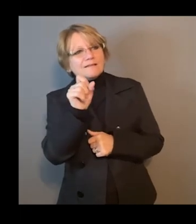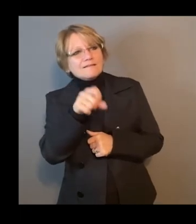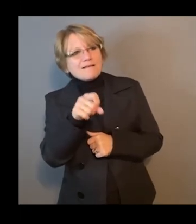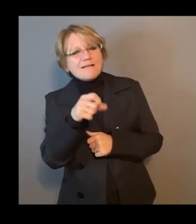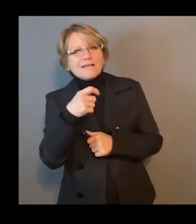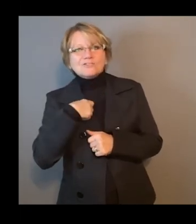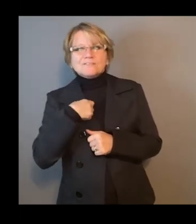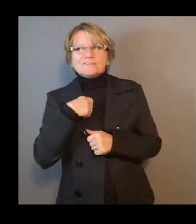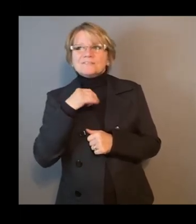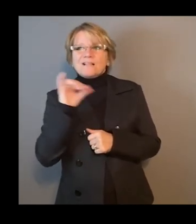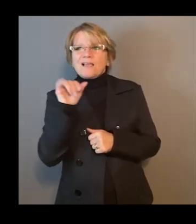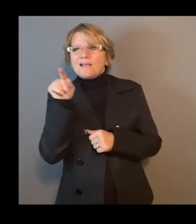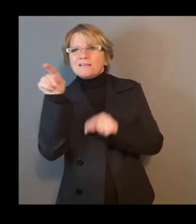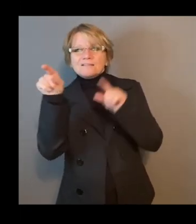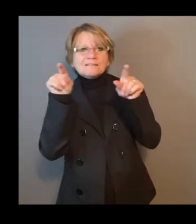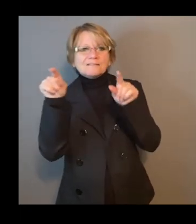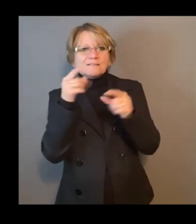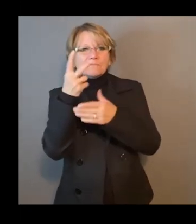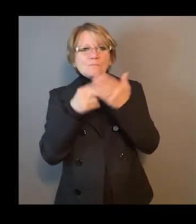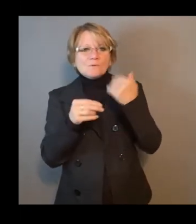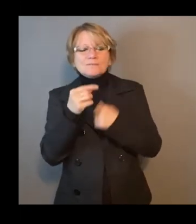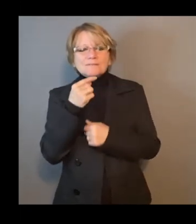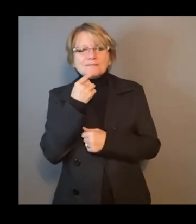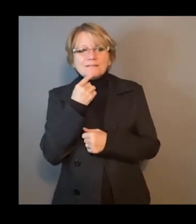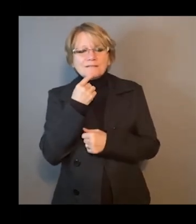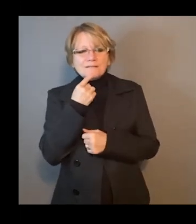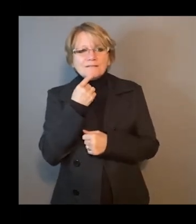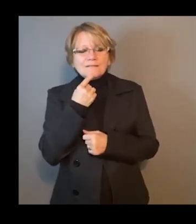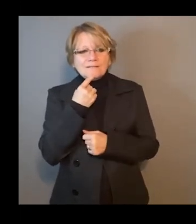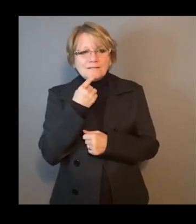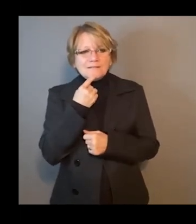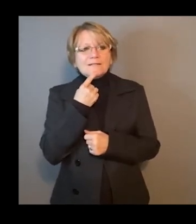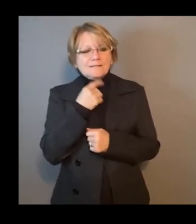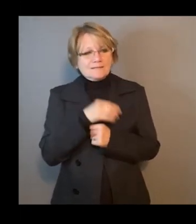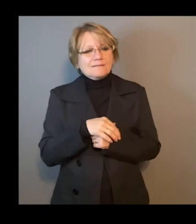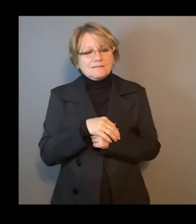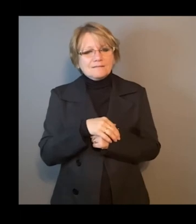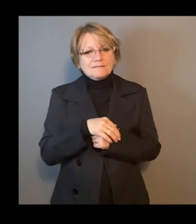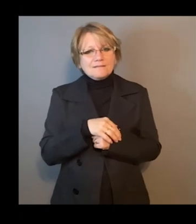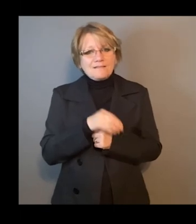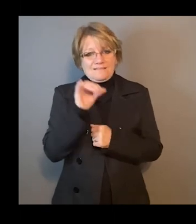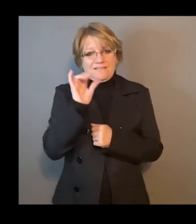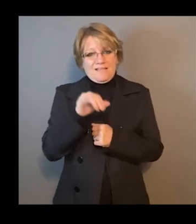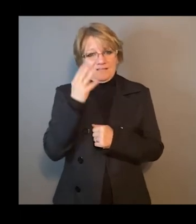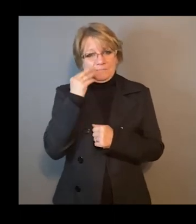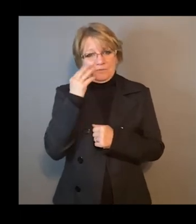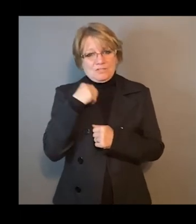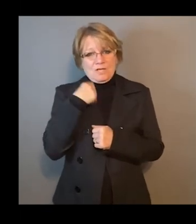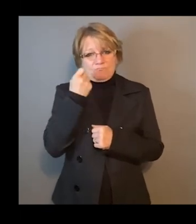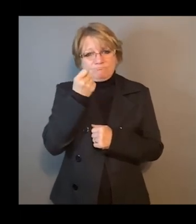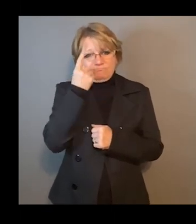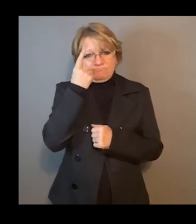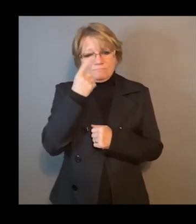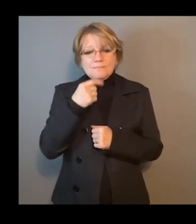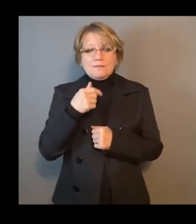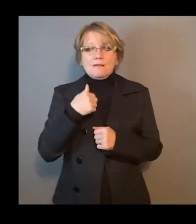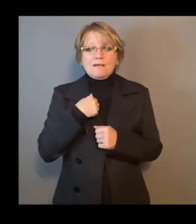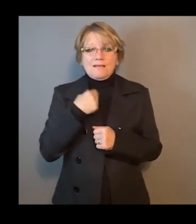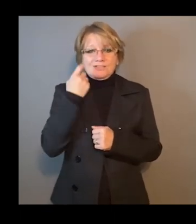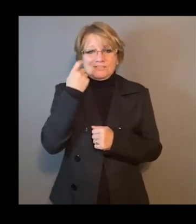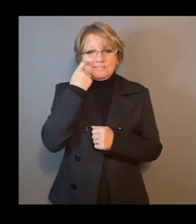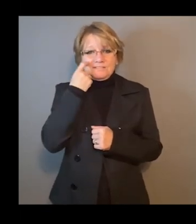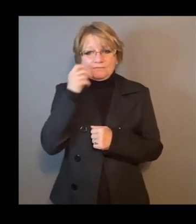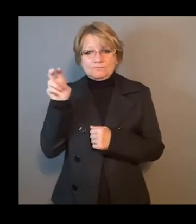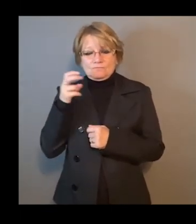Yeah, just going off of what Telly and Zach have said, I really feel that, especially since I've just transferred